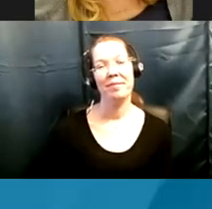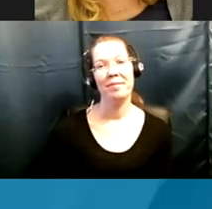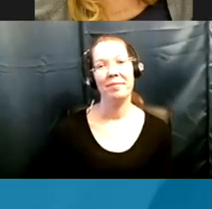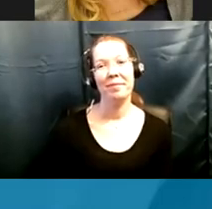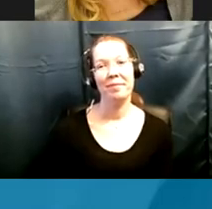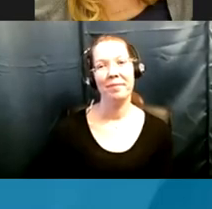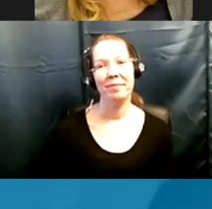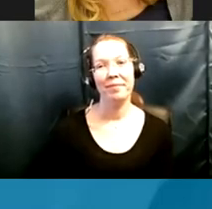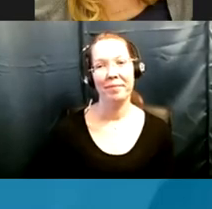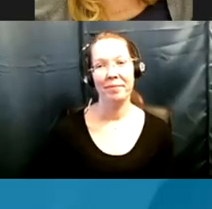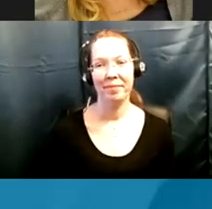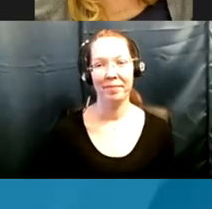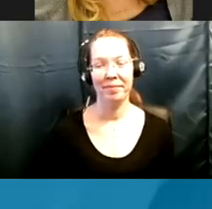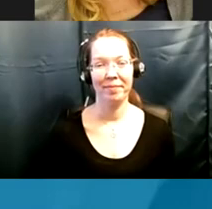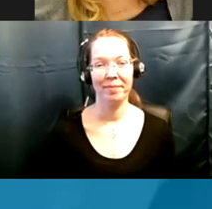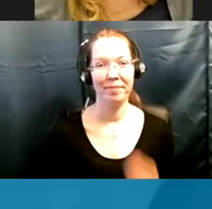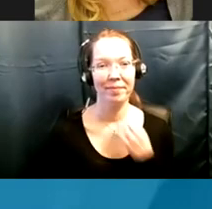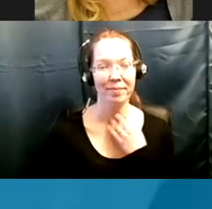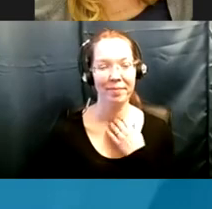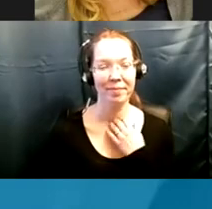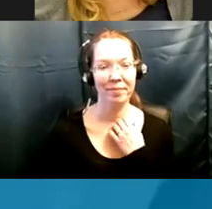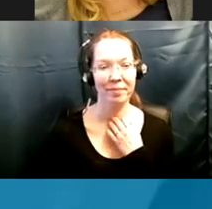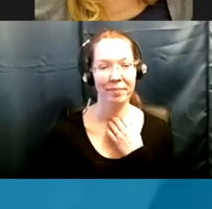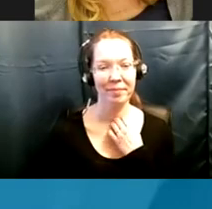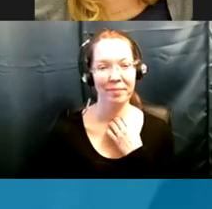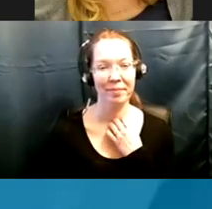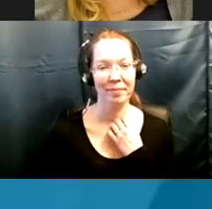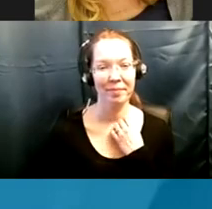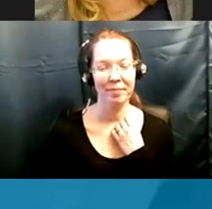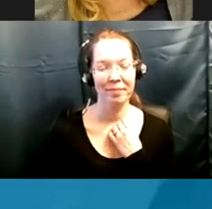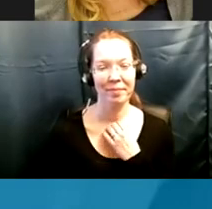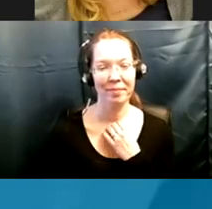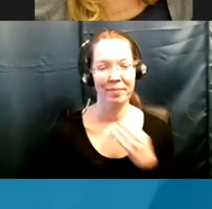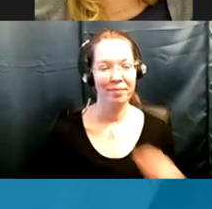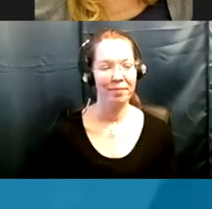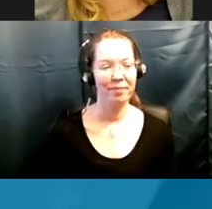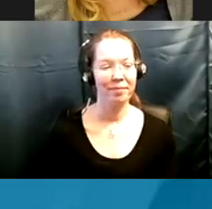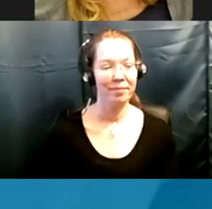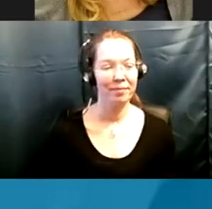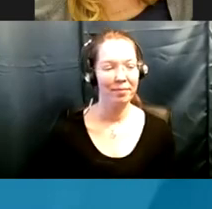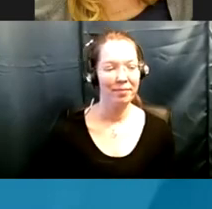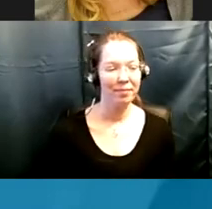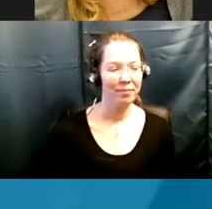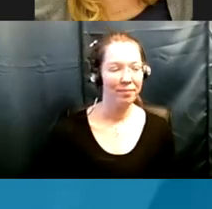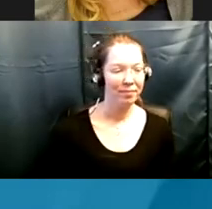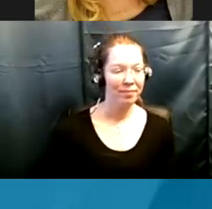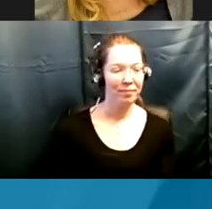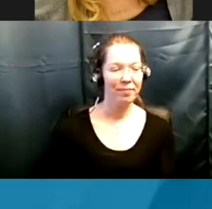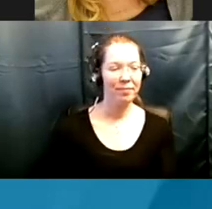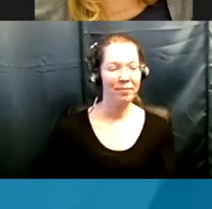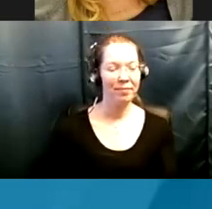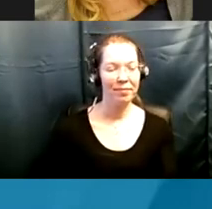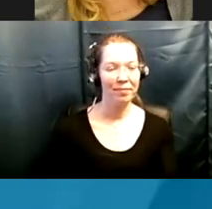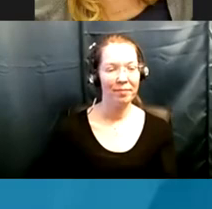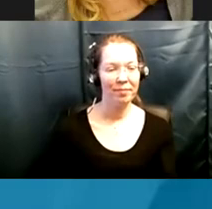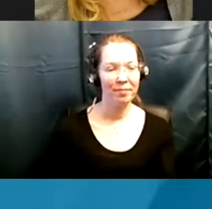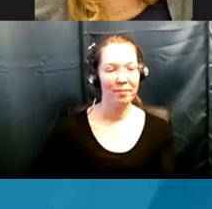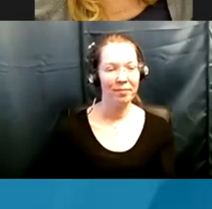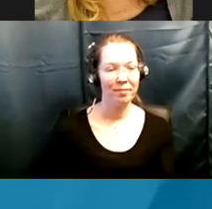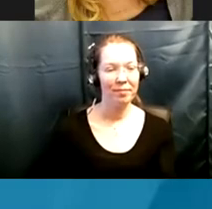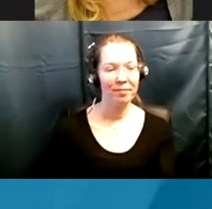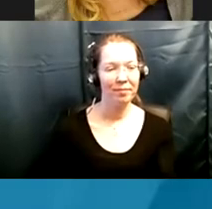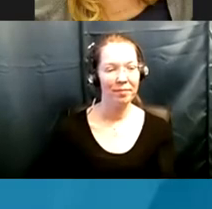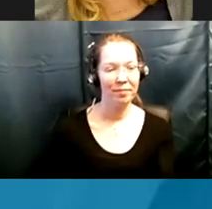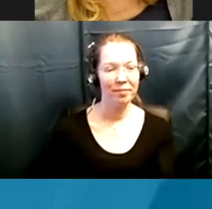And if you happen to join us at any other event, you'll notice this is we're calling it a core presentation because this will be made in every one of our